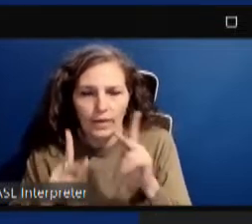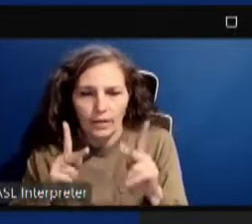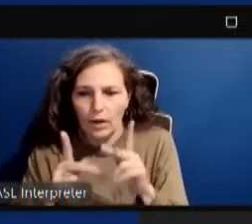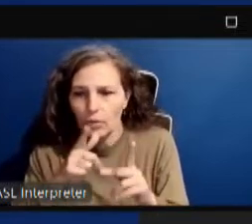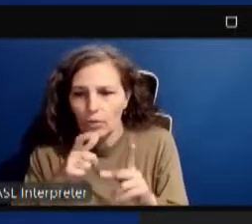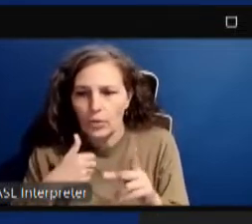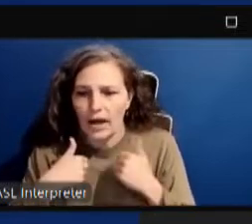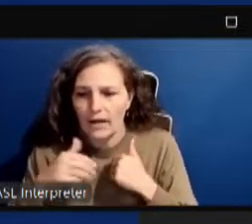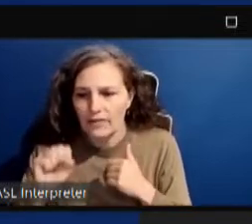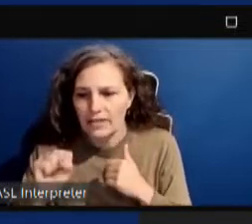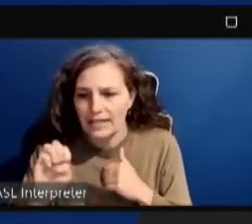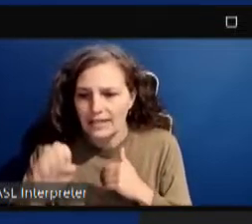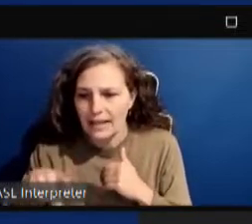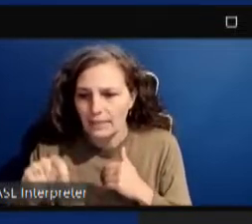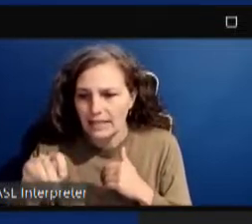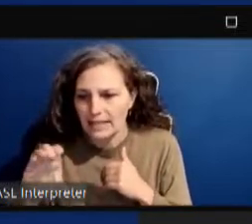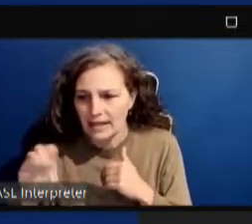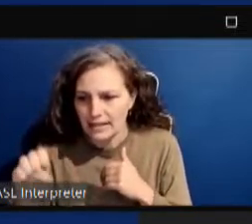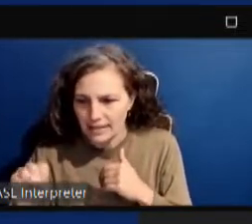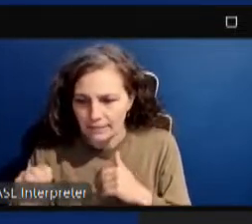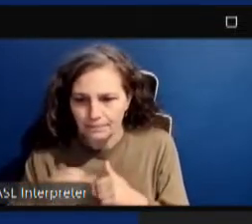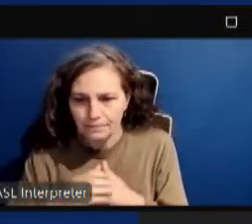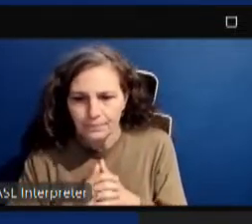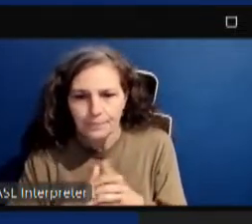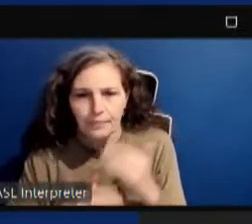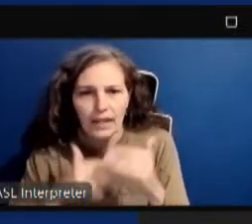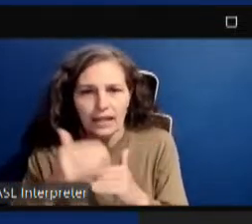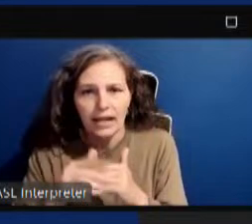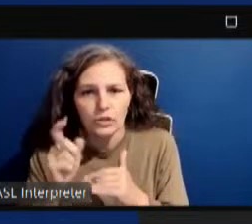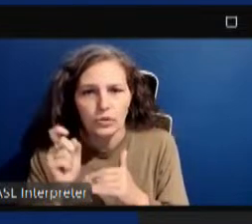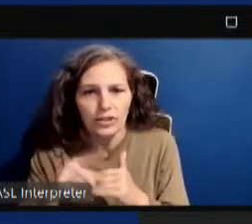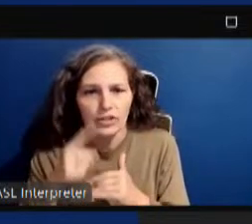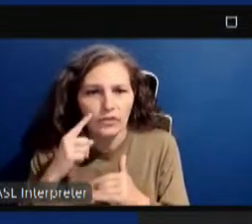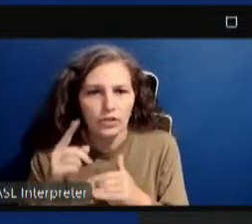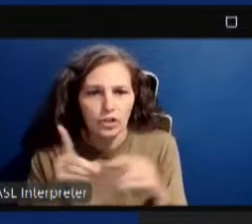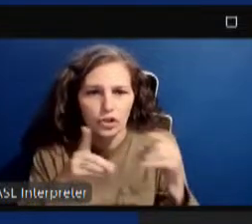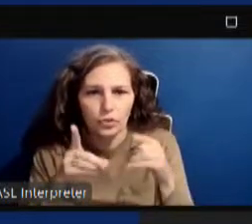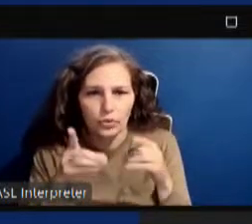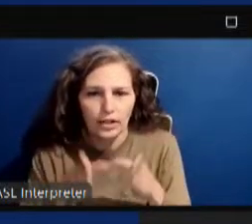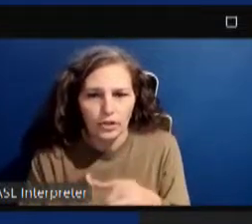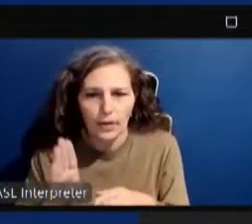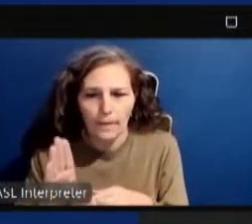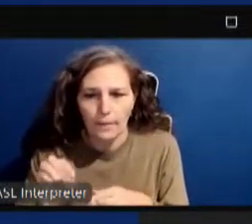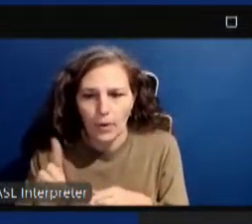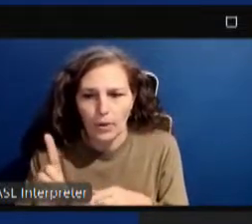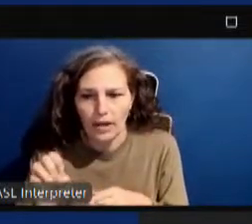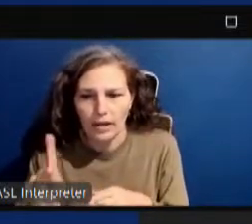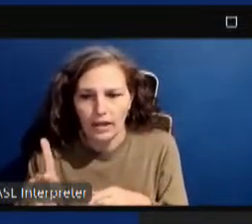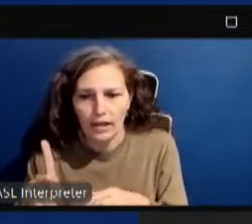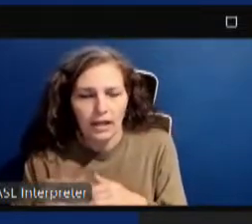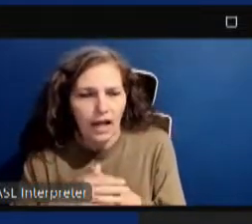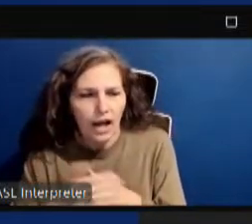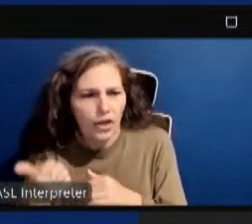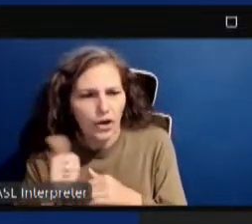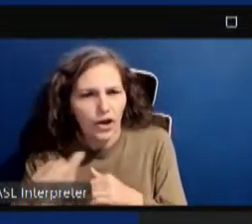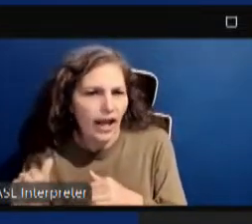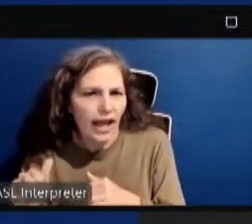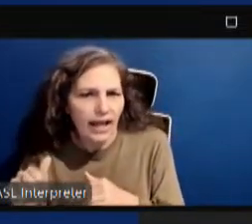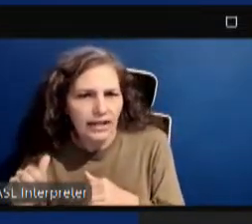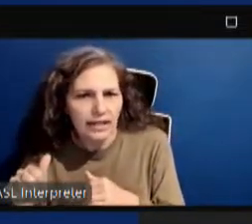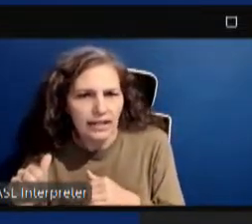Thank you. And this question is for Director Bodek, again, on the topic of septics. Are there going to be any directives to